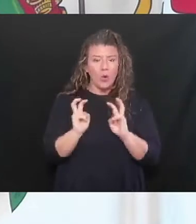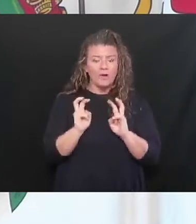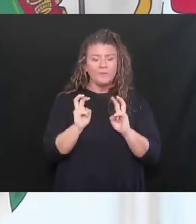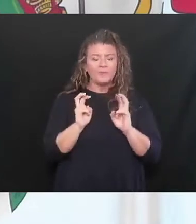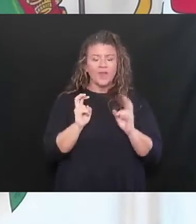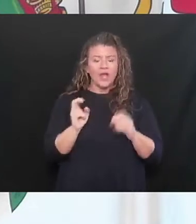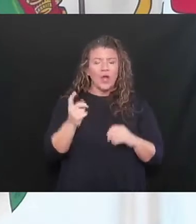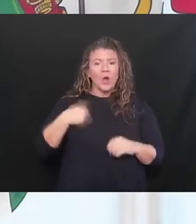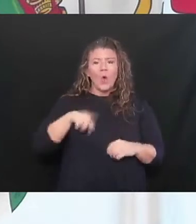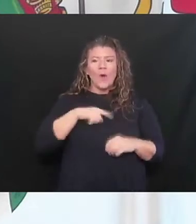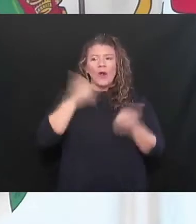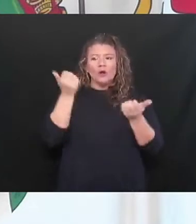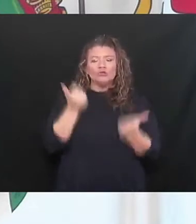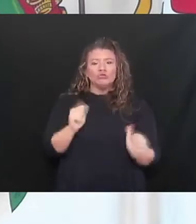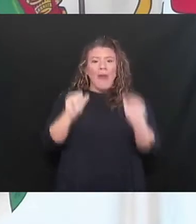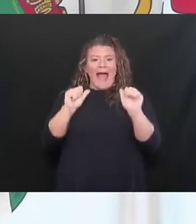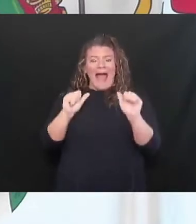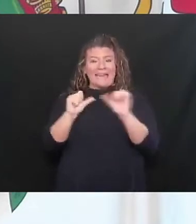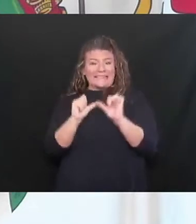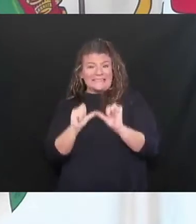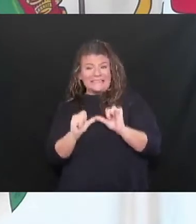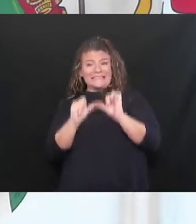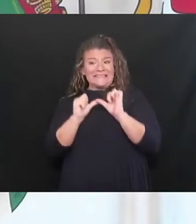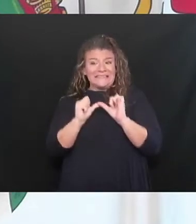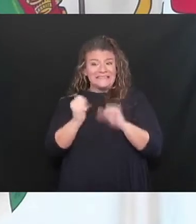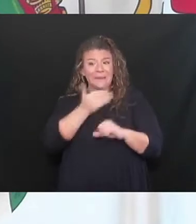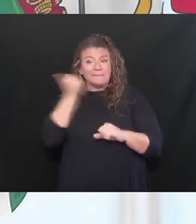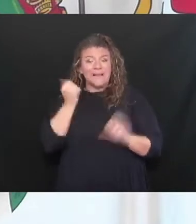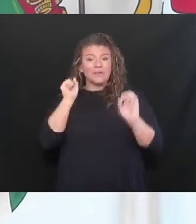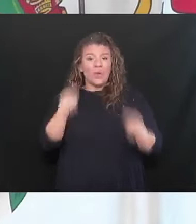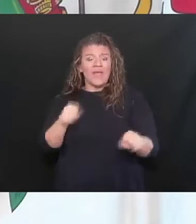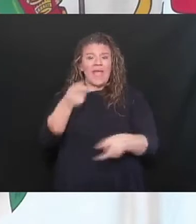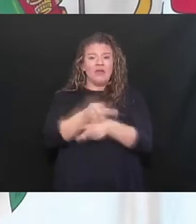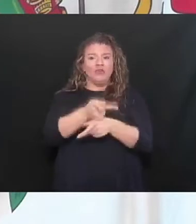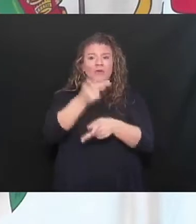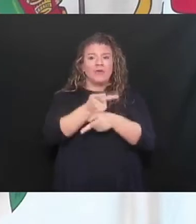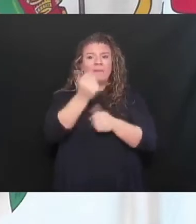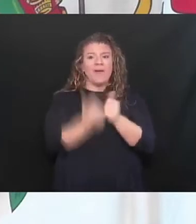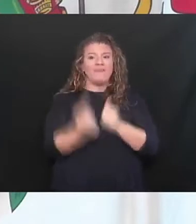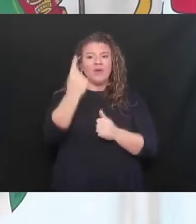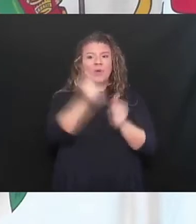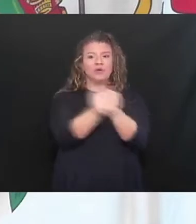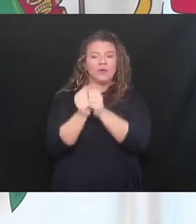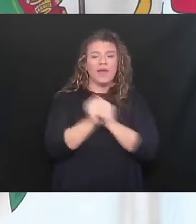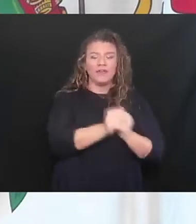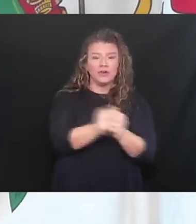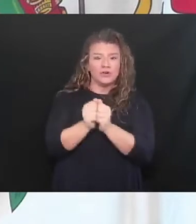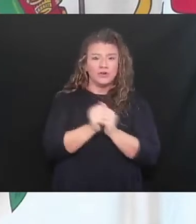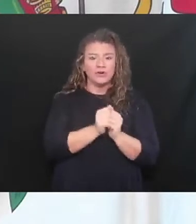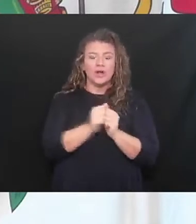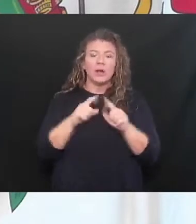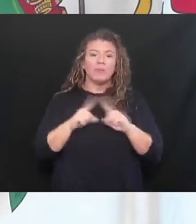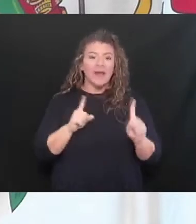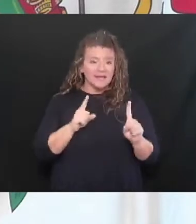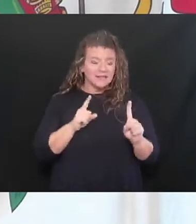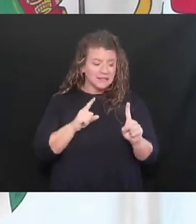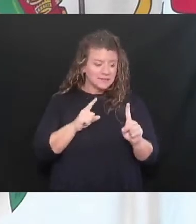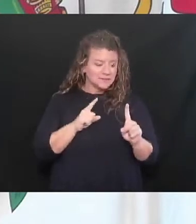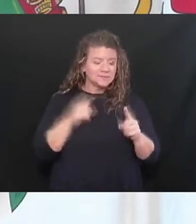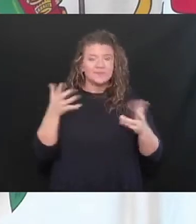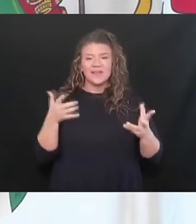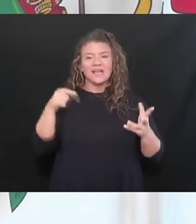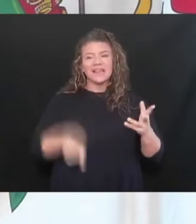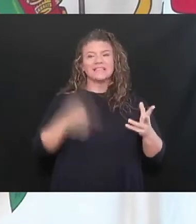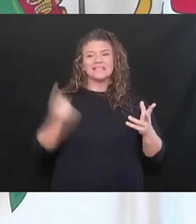hanging on, you know, as long as we possibly can to try to keep everybody together. But you know, this